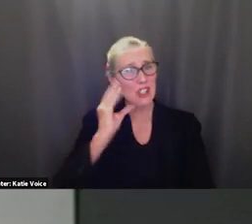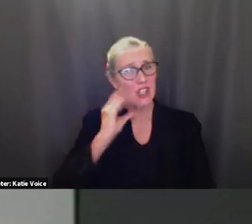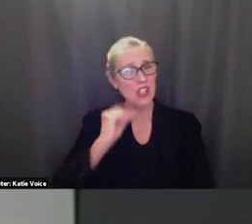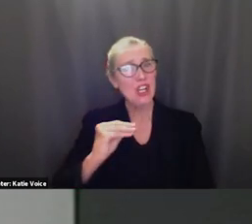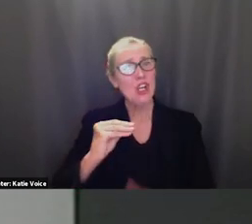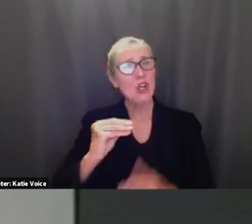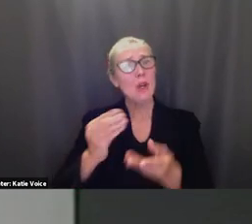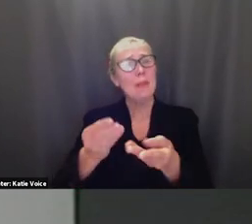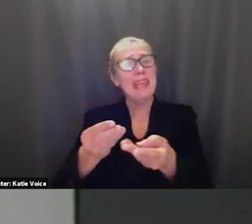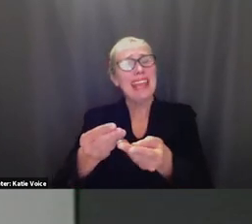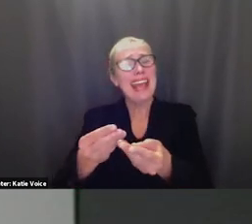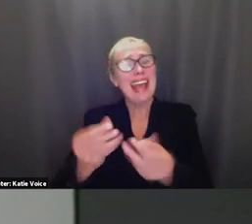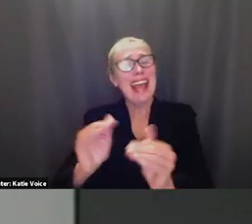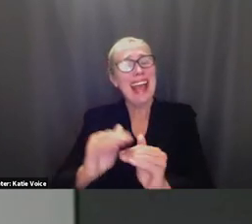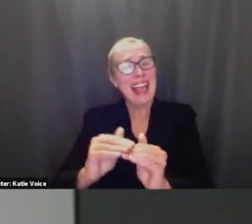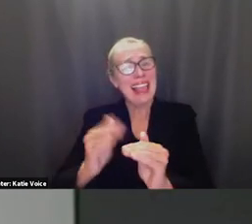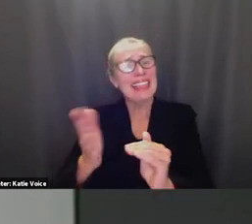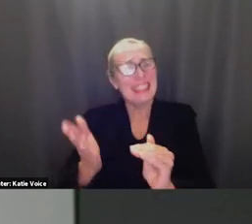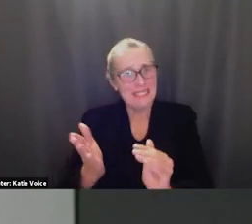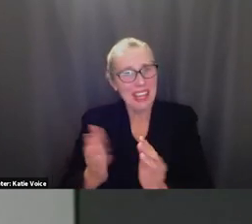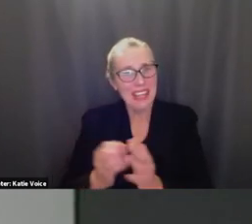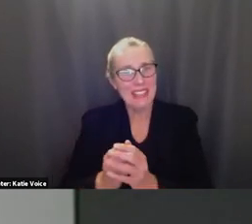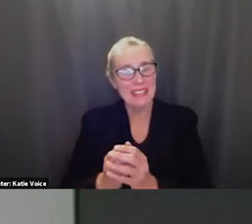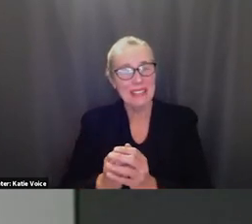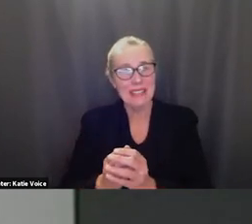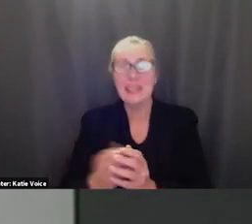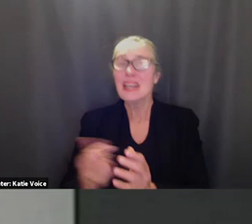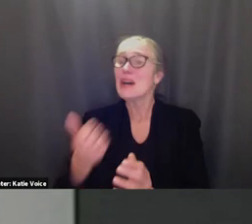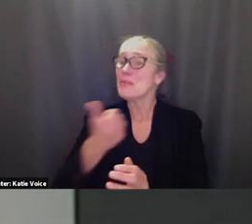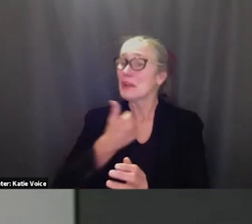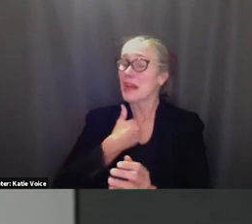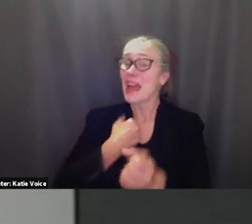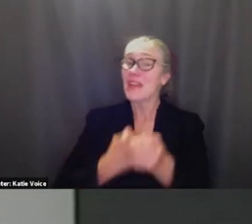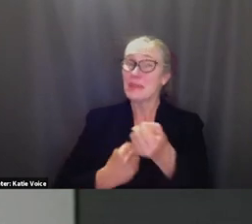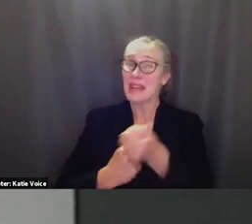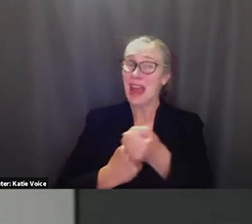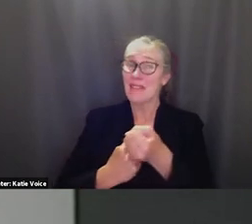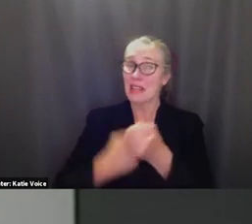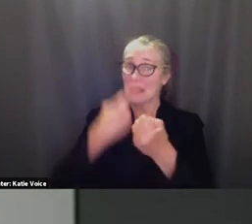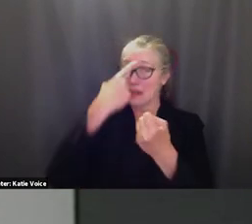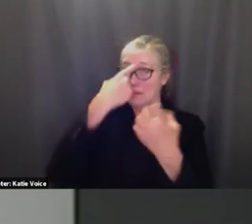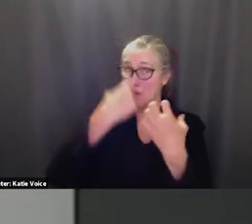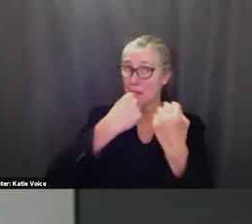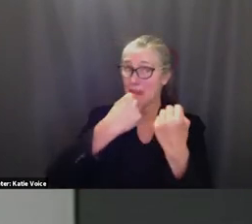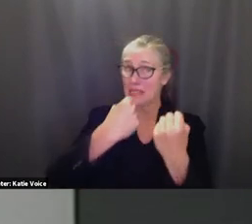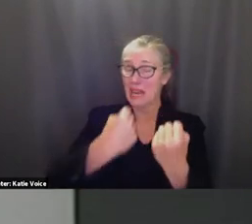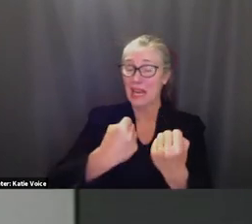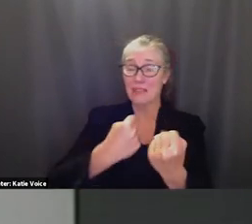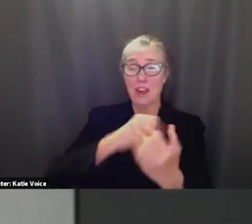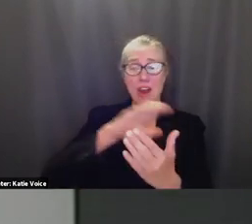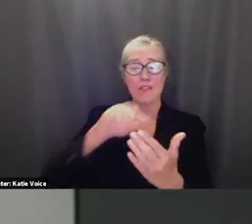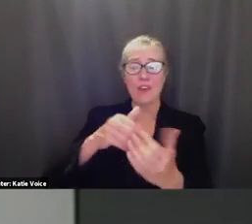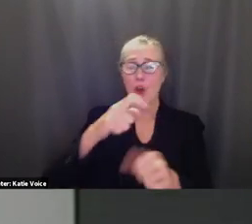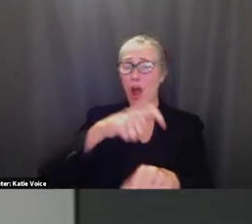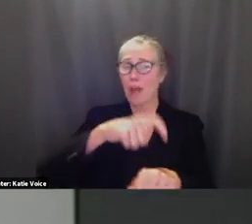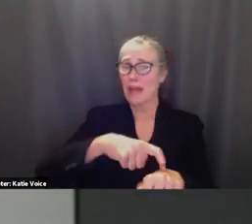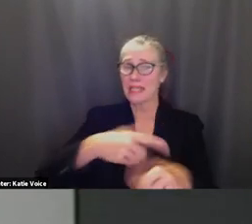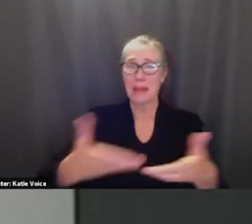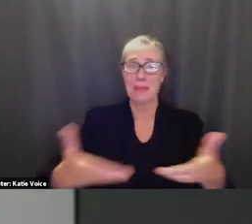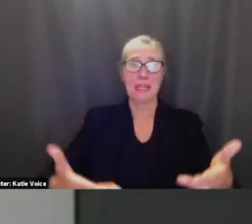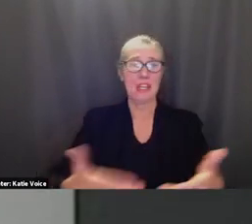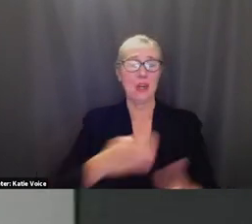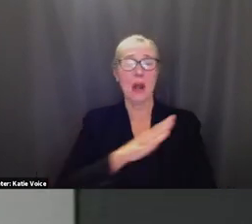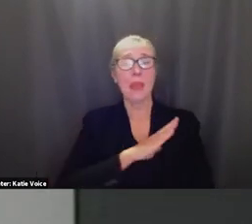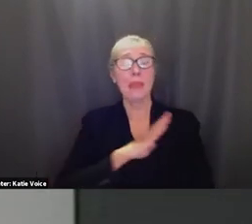with that being said i have been an advocate for mental health for all of my time on this board and i do think